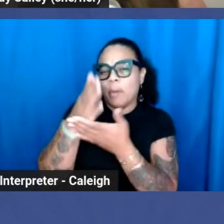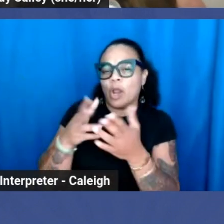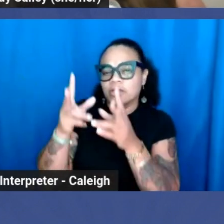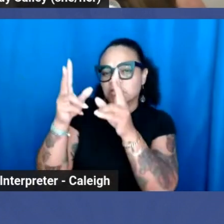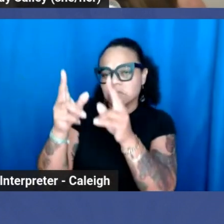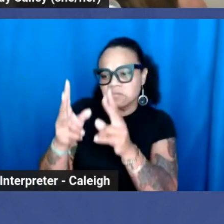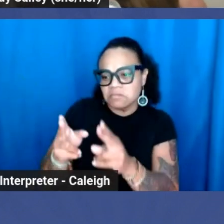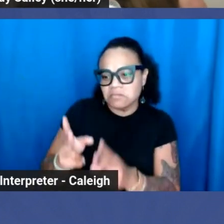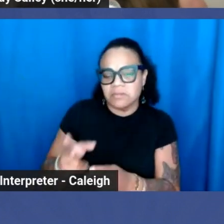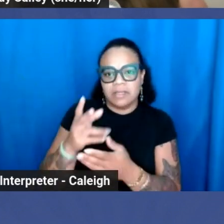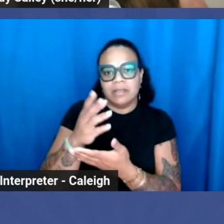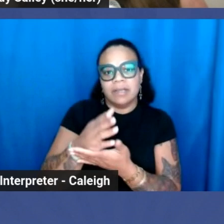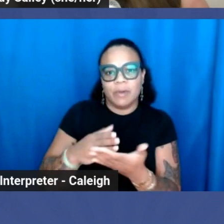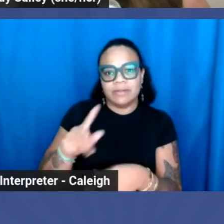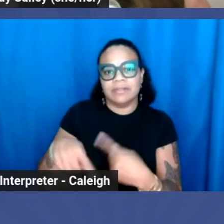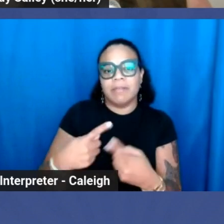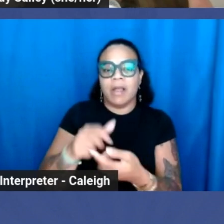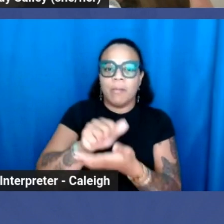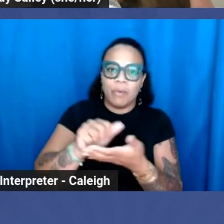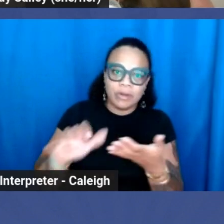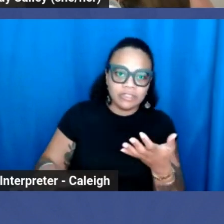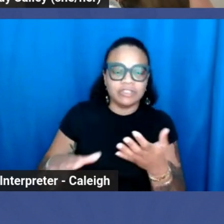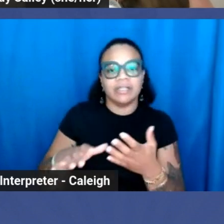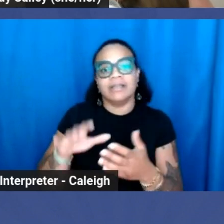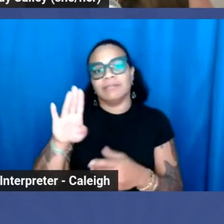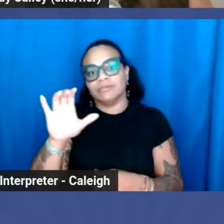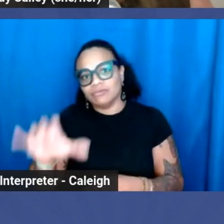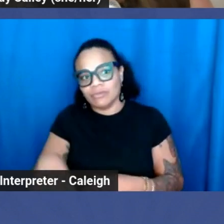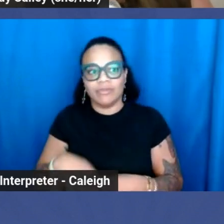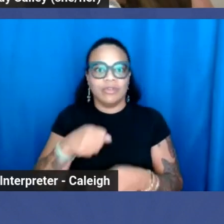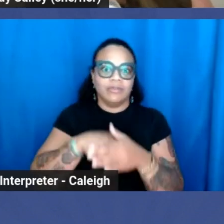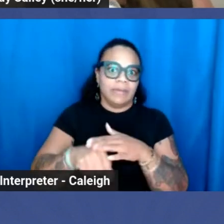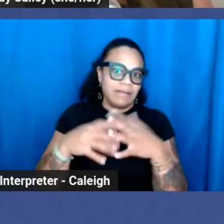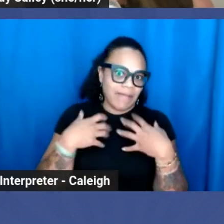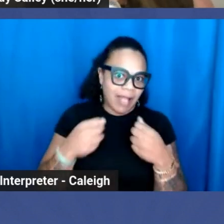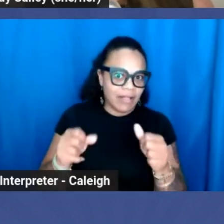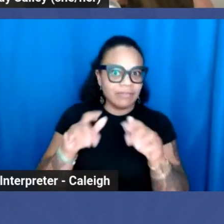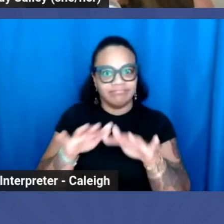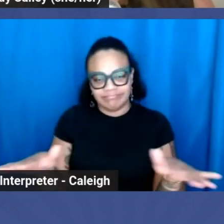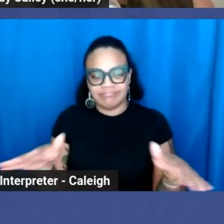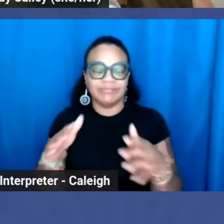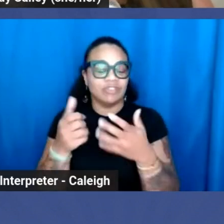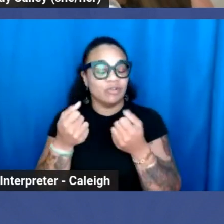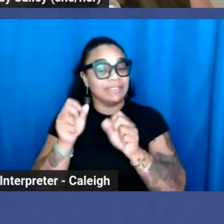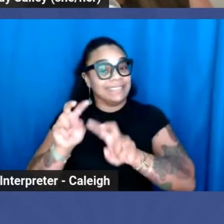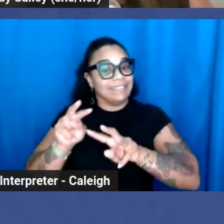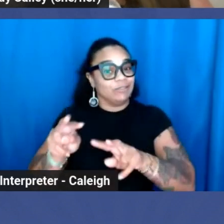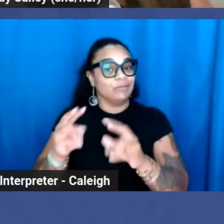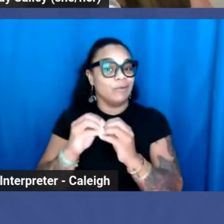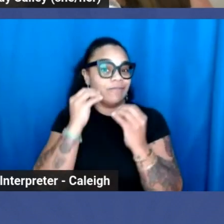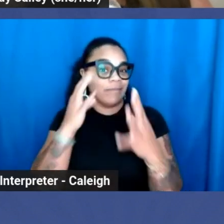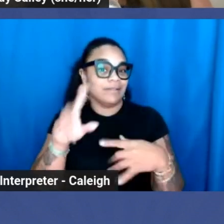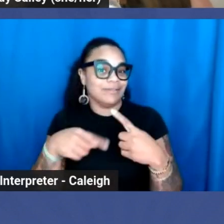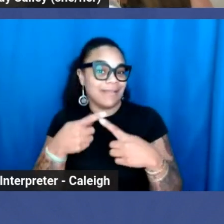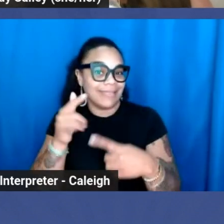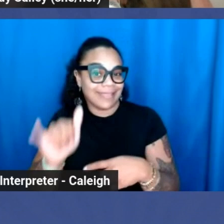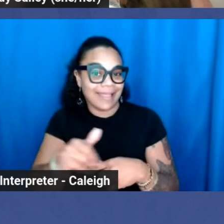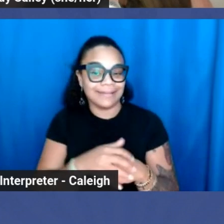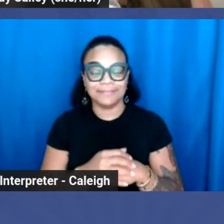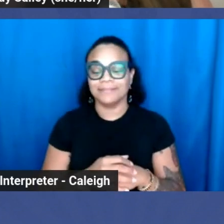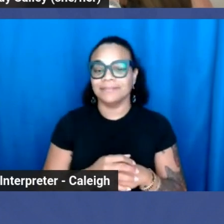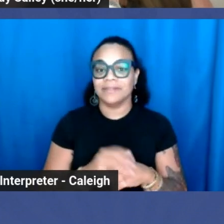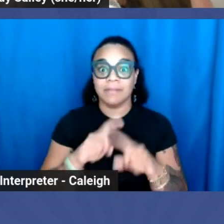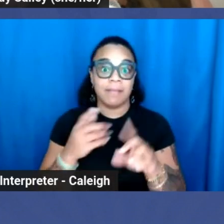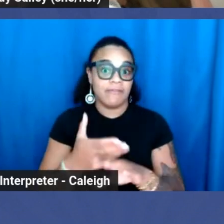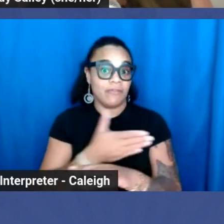related to abortion, contraception, reproductive health. So stay tuned for information on that. But